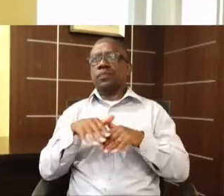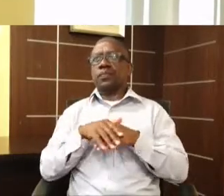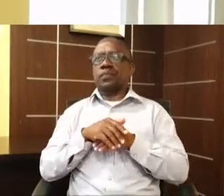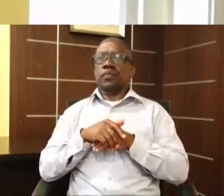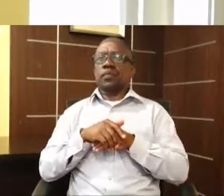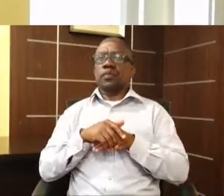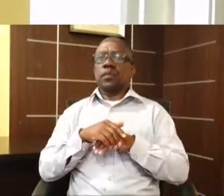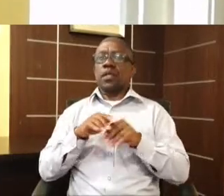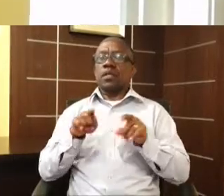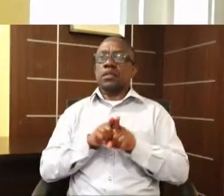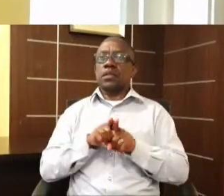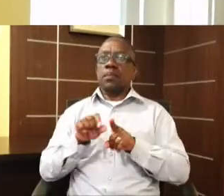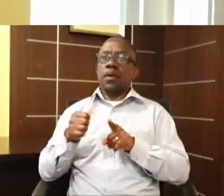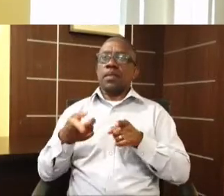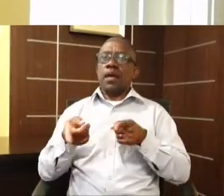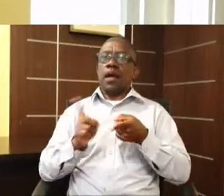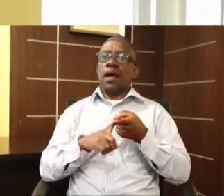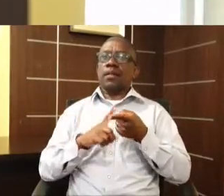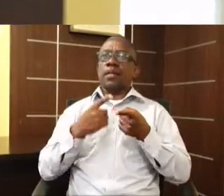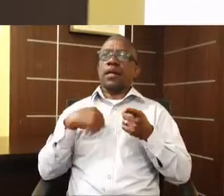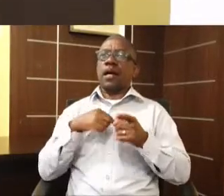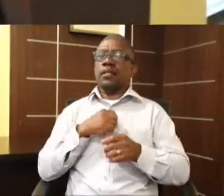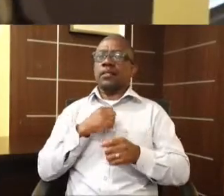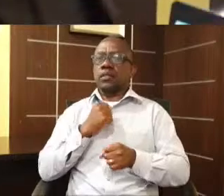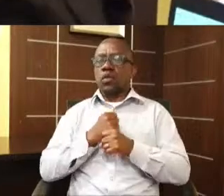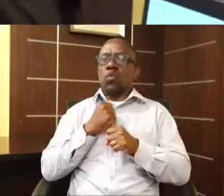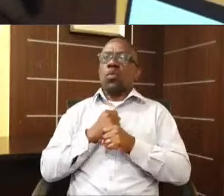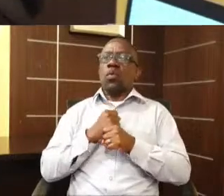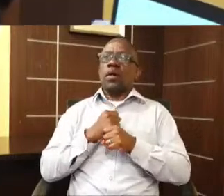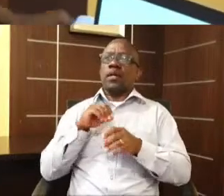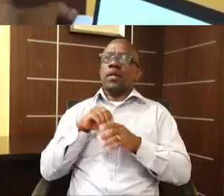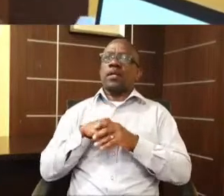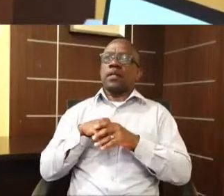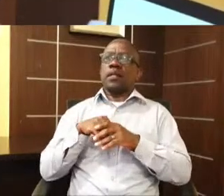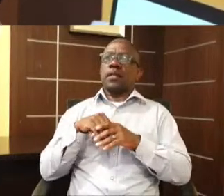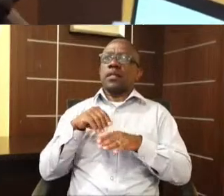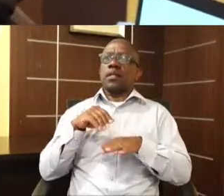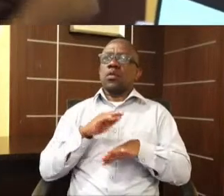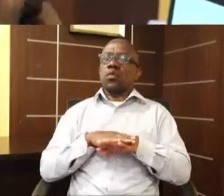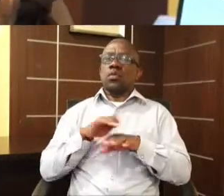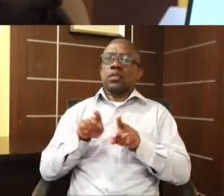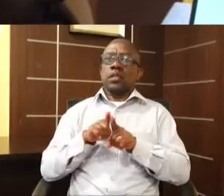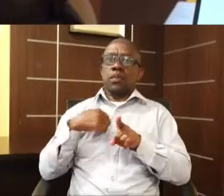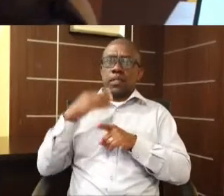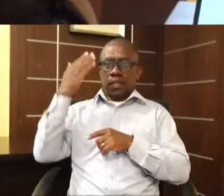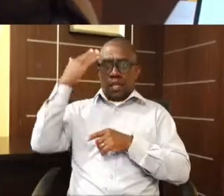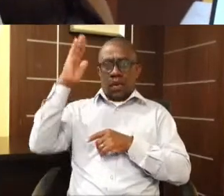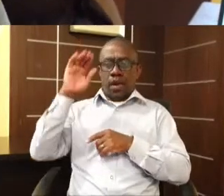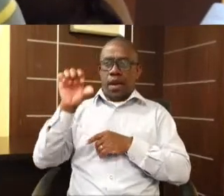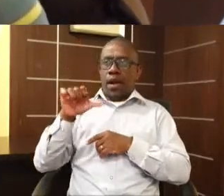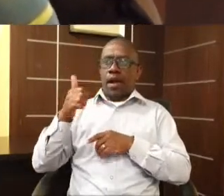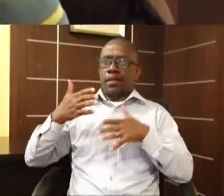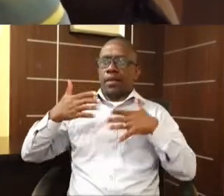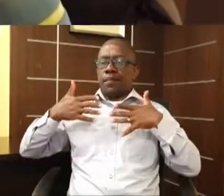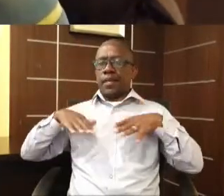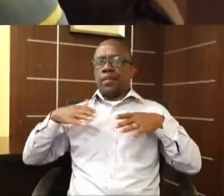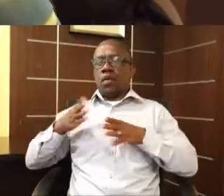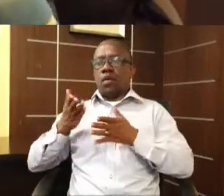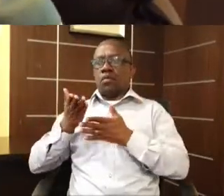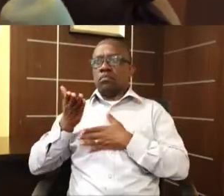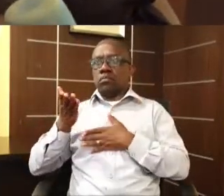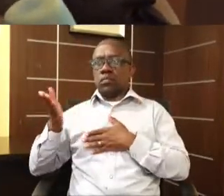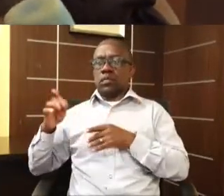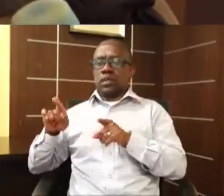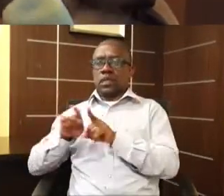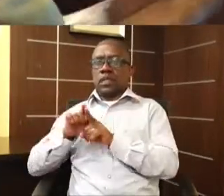Yeah, maybe to add, we are operating in an ecosystem, and we also recognize the other players who are also